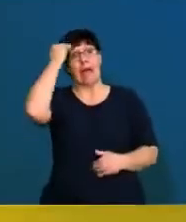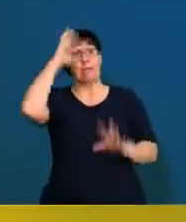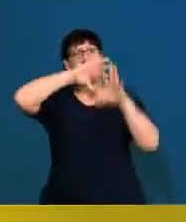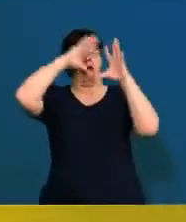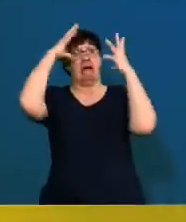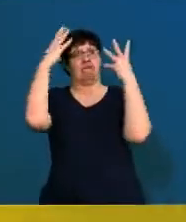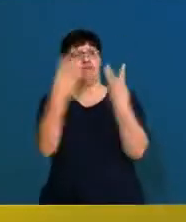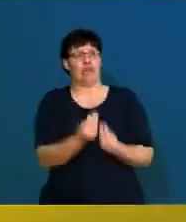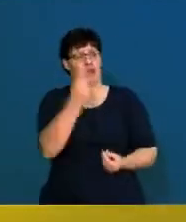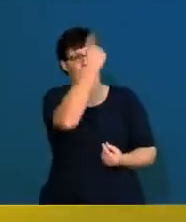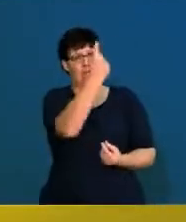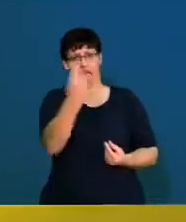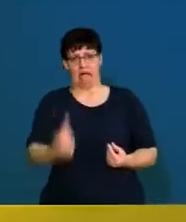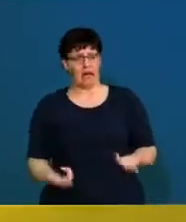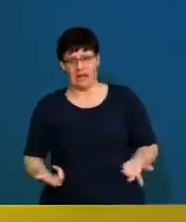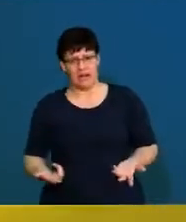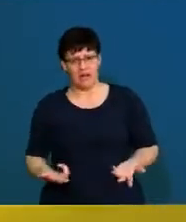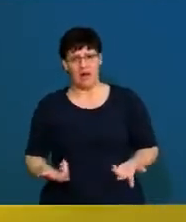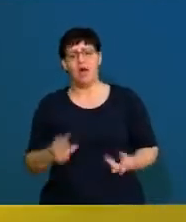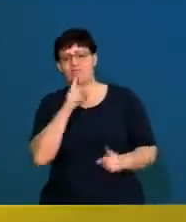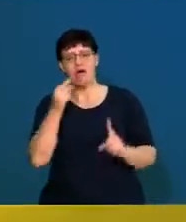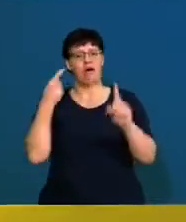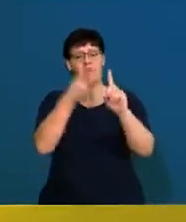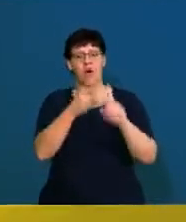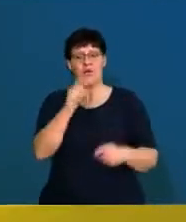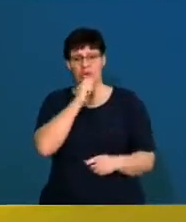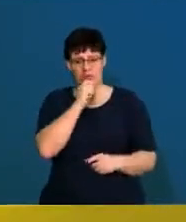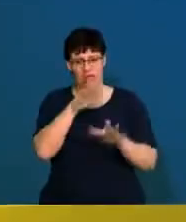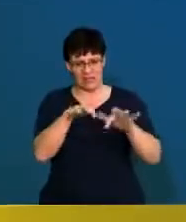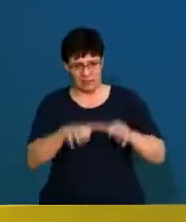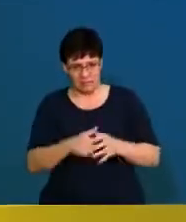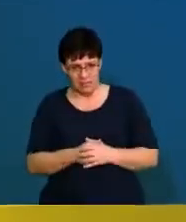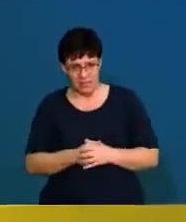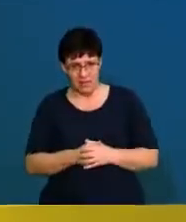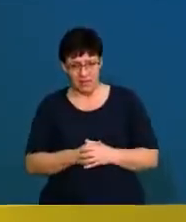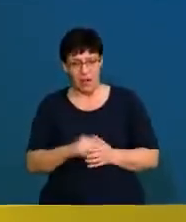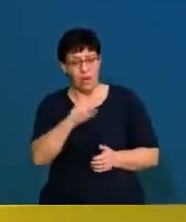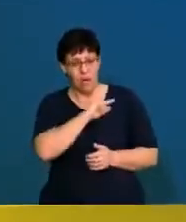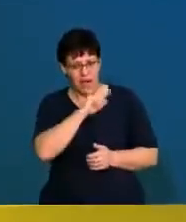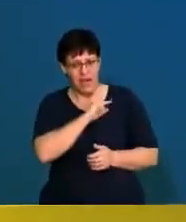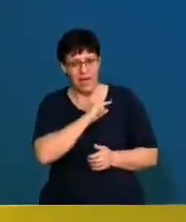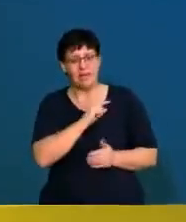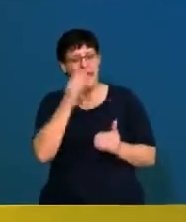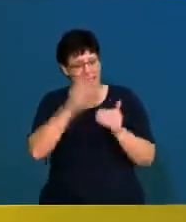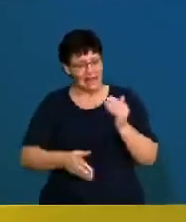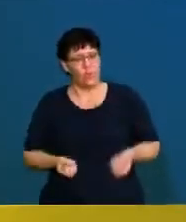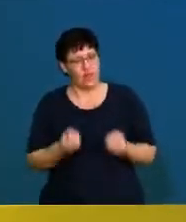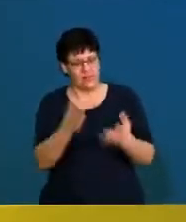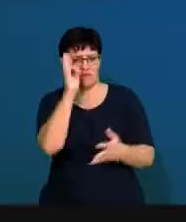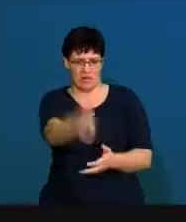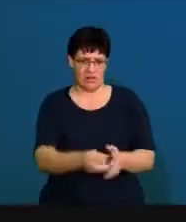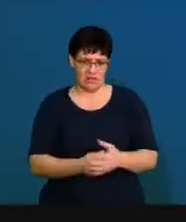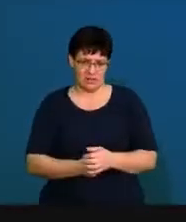every piece of it, for the purpose of using it in the exam, because ultimately it shall be provided to you,